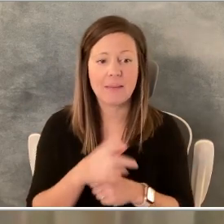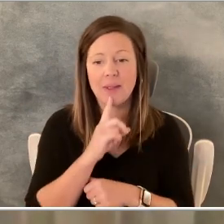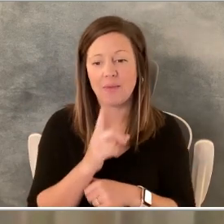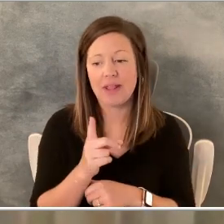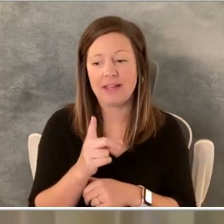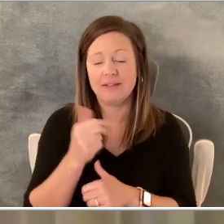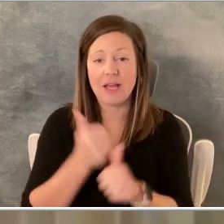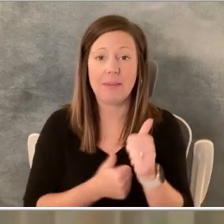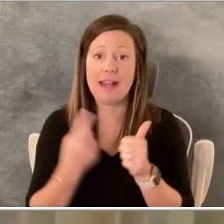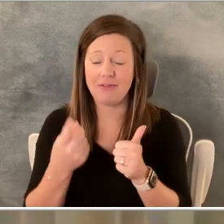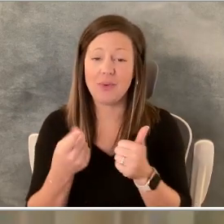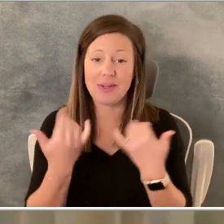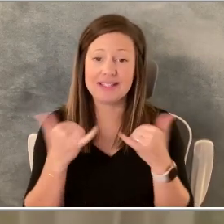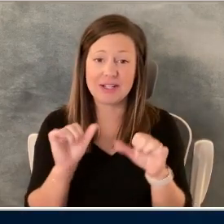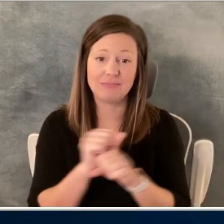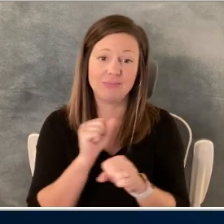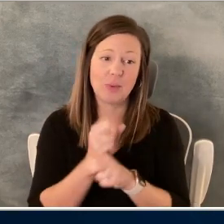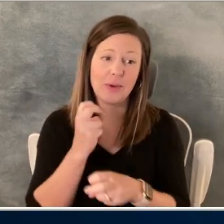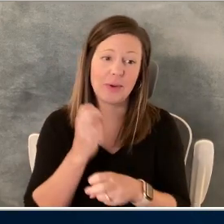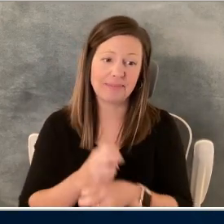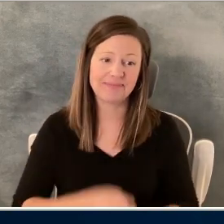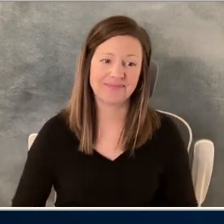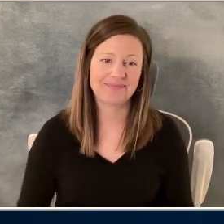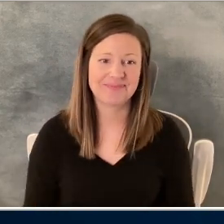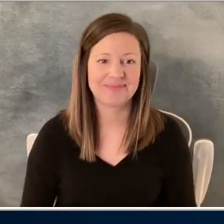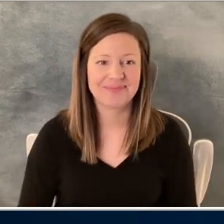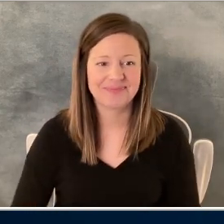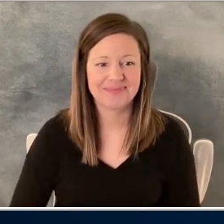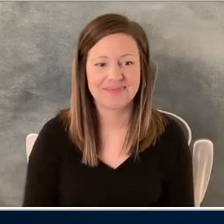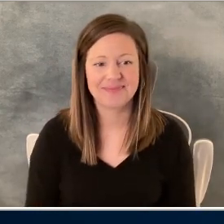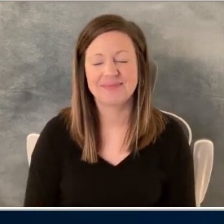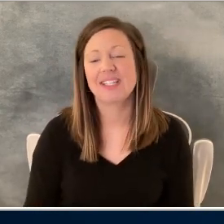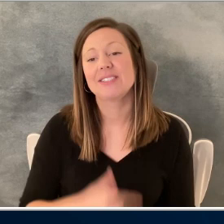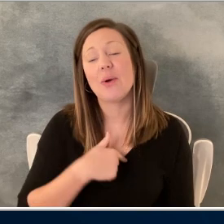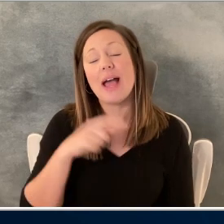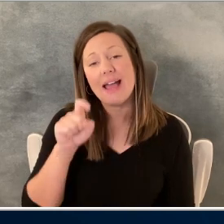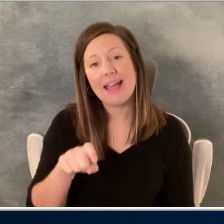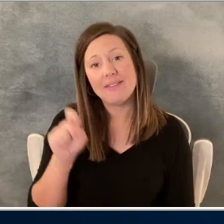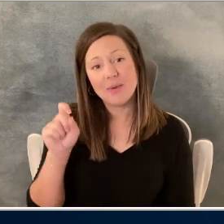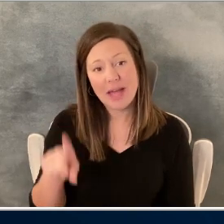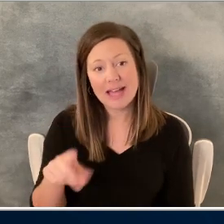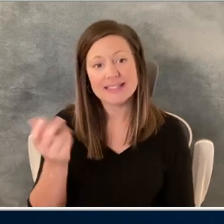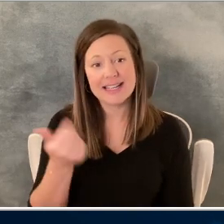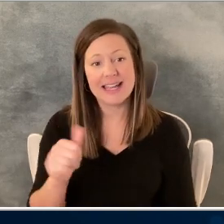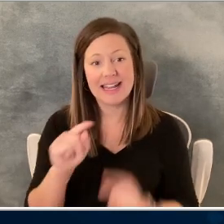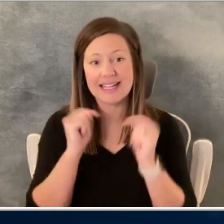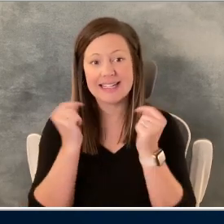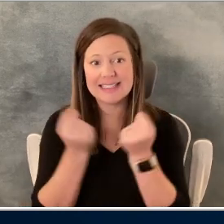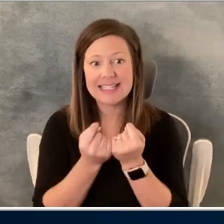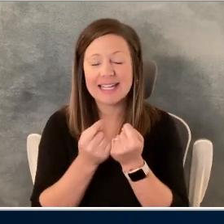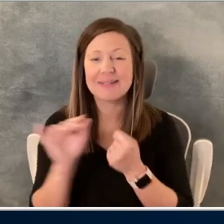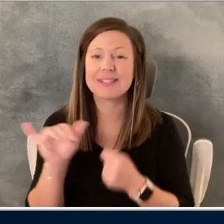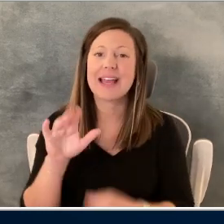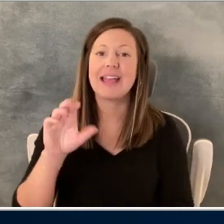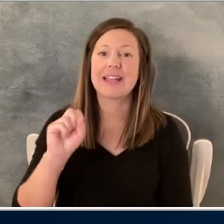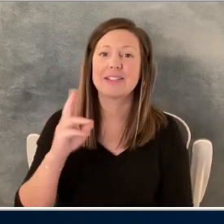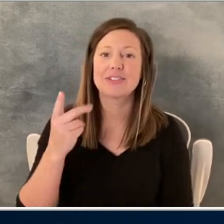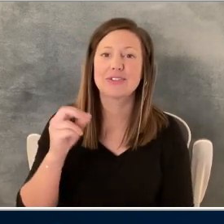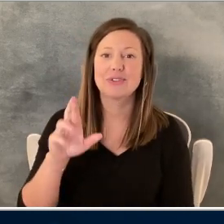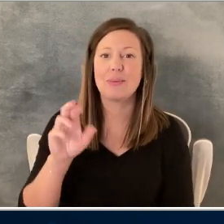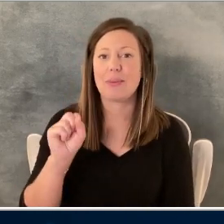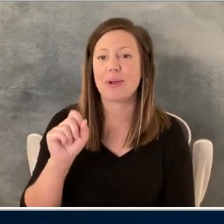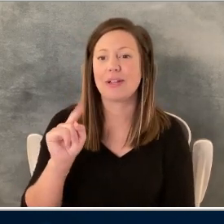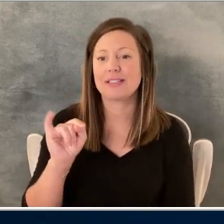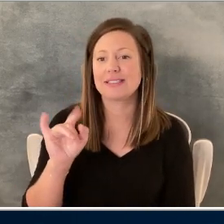everyone's in the grind. Okay, so I have to ask, are there any team superstitions? I don't even know, are you allowed to even talk about stuff like that?